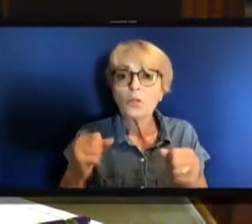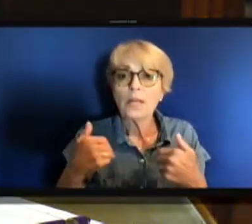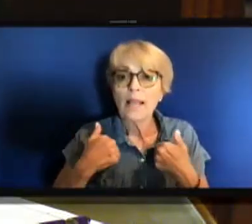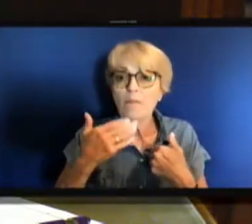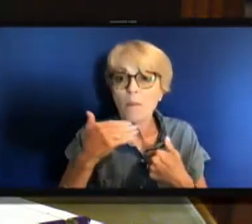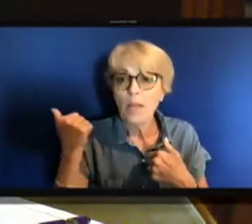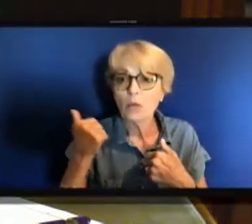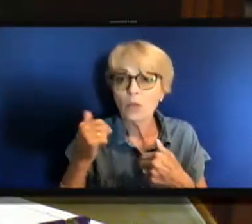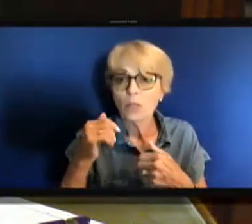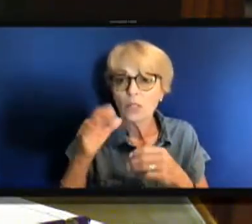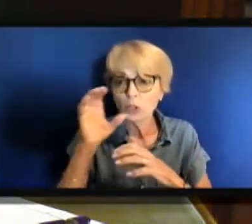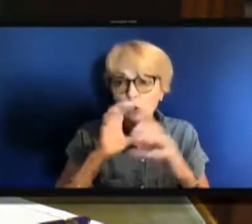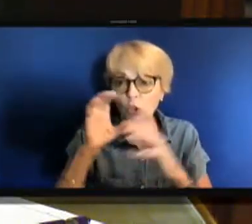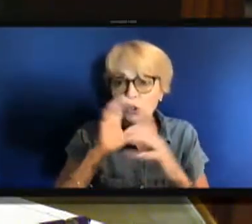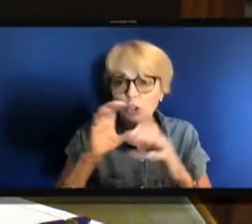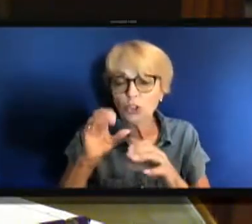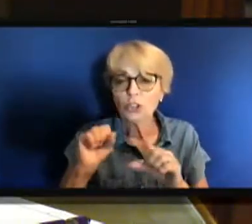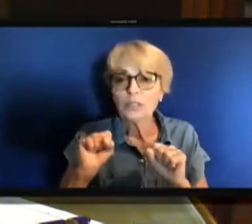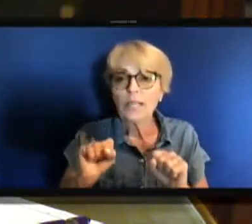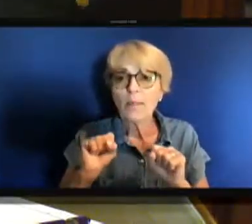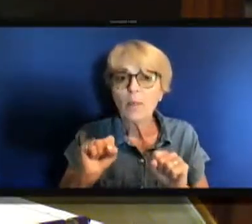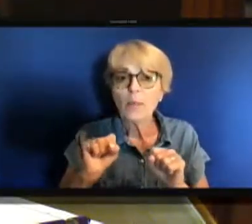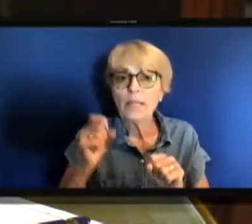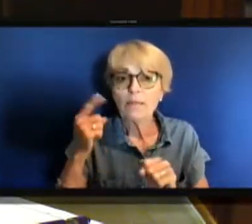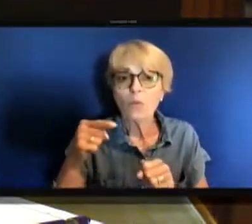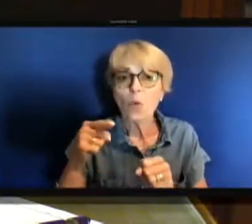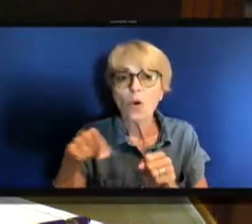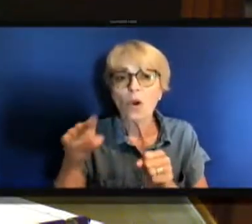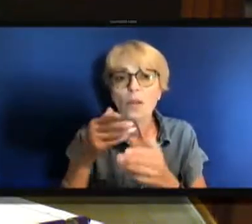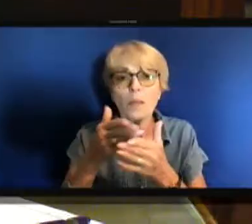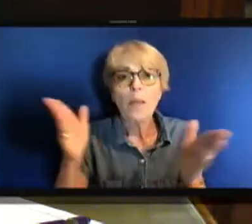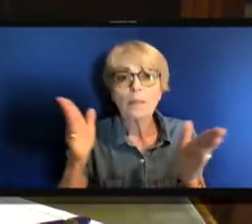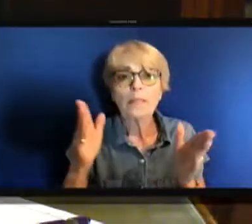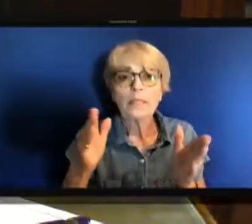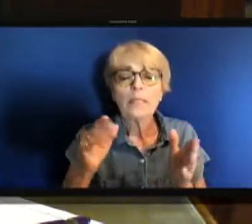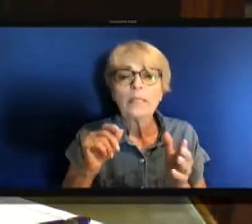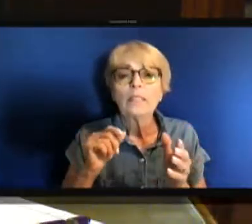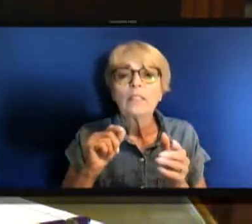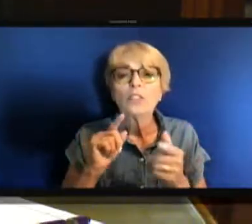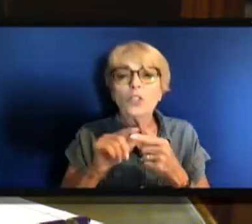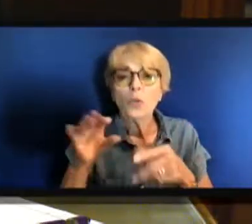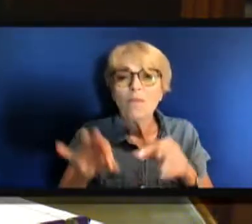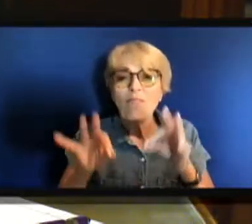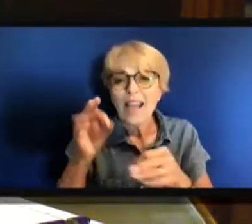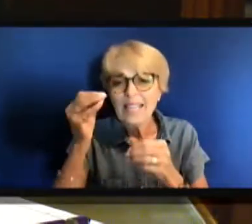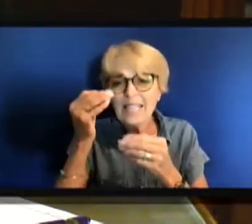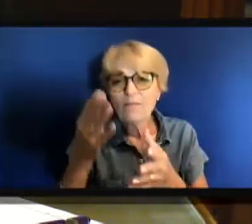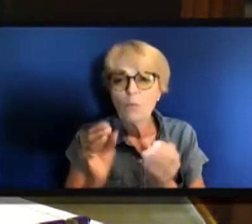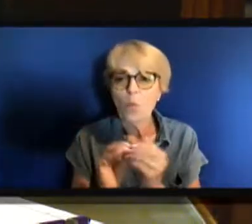capabilities for the public to be more easily find the information that they're looking for.